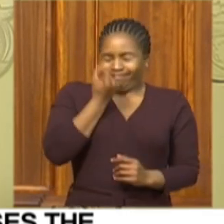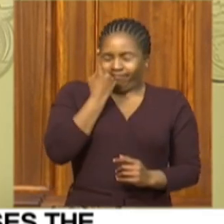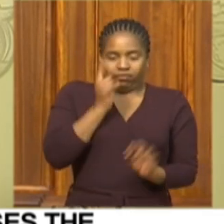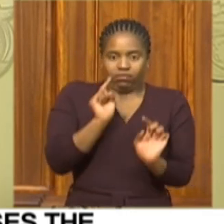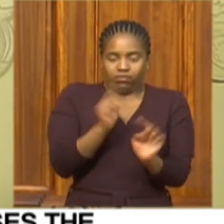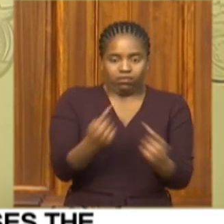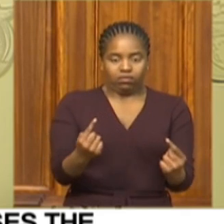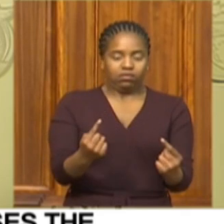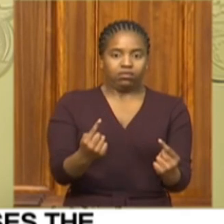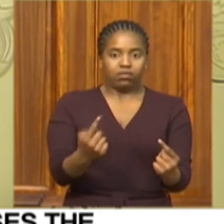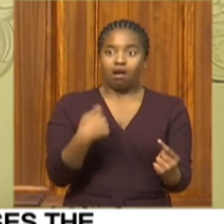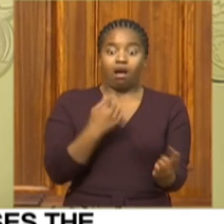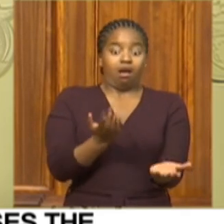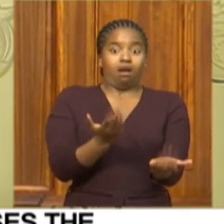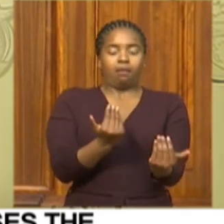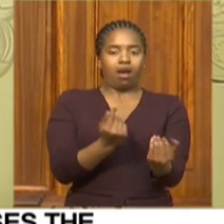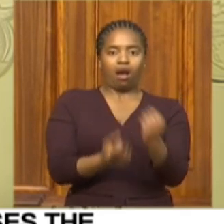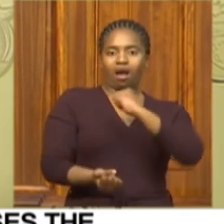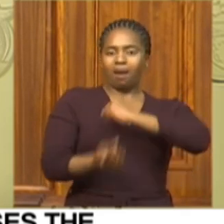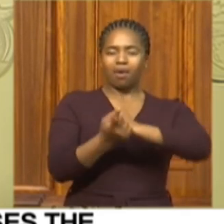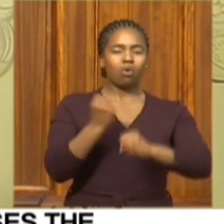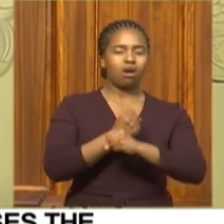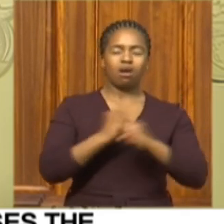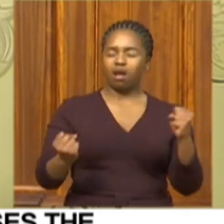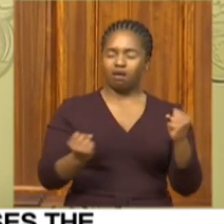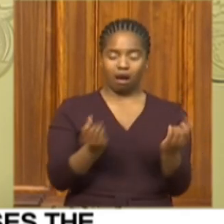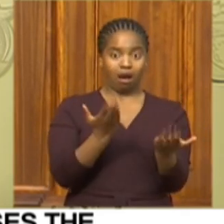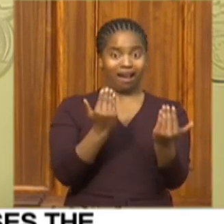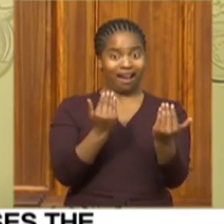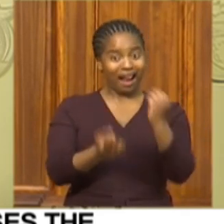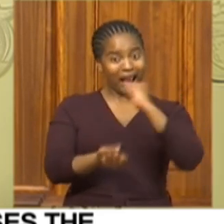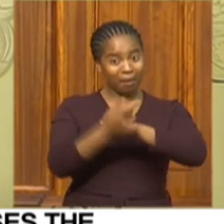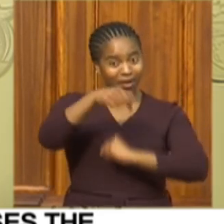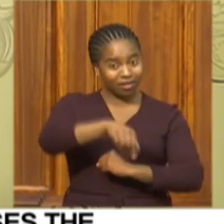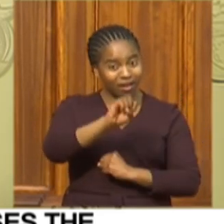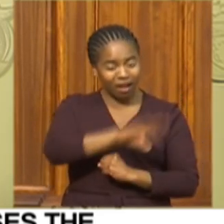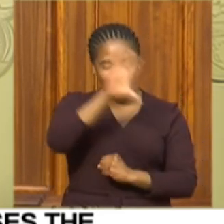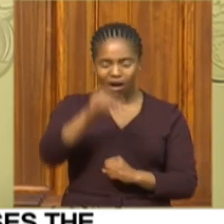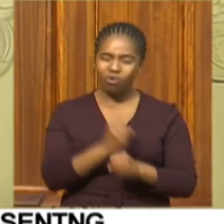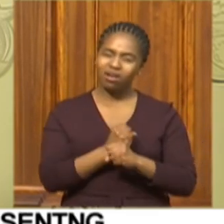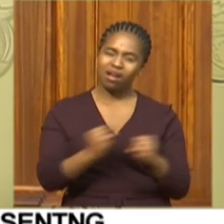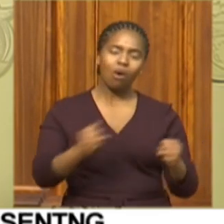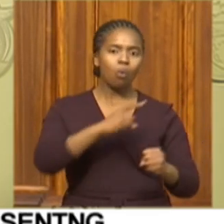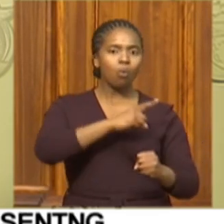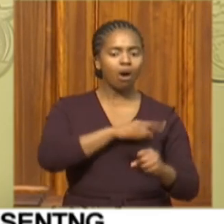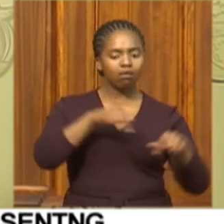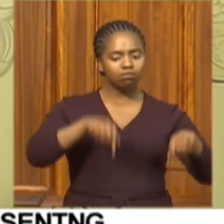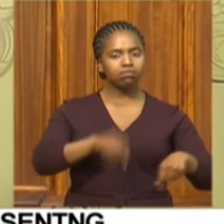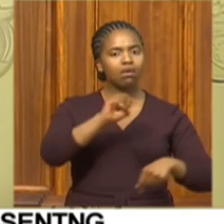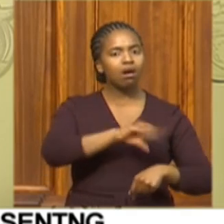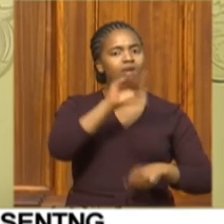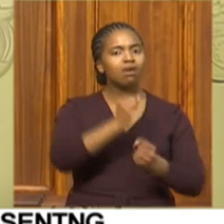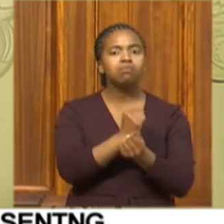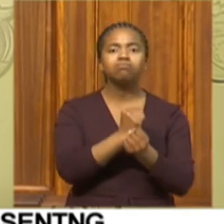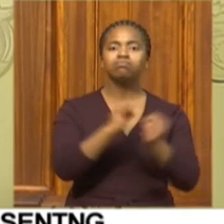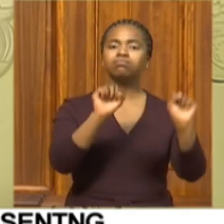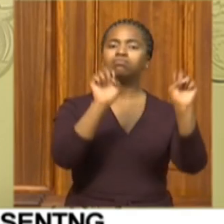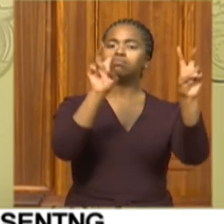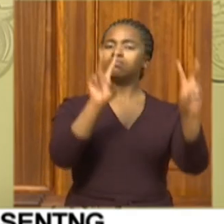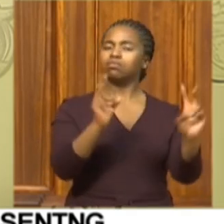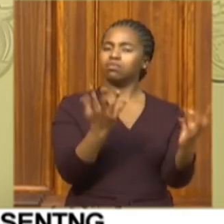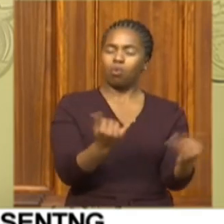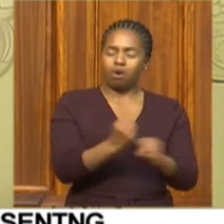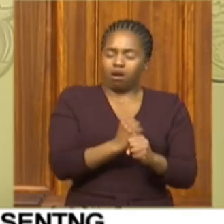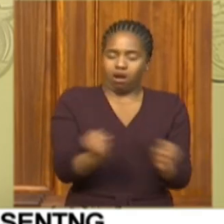would not have expected to befall our nation at a time of peace and democracy. It is